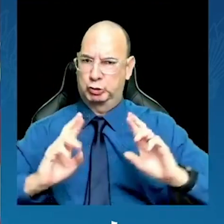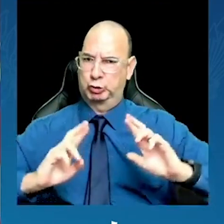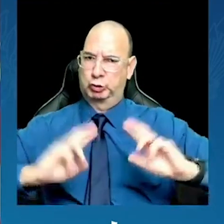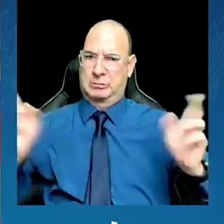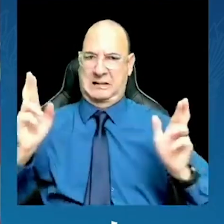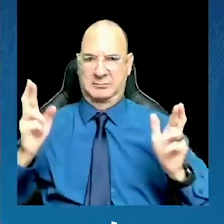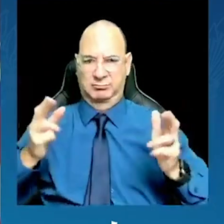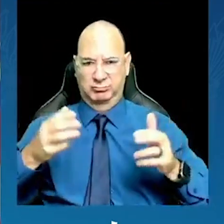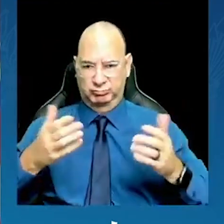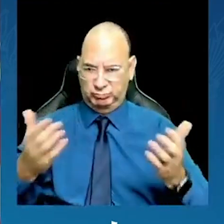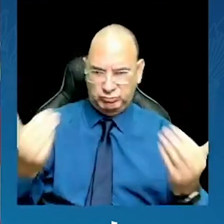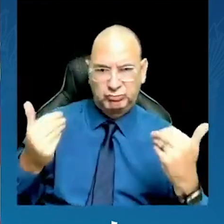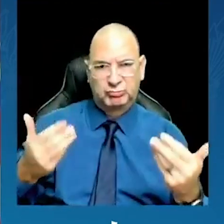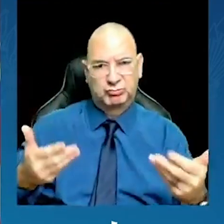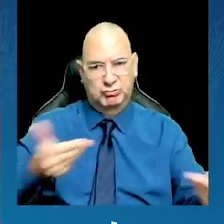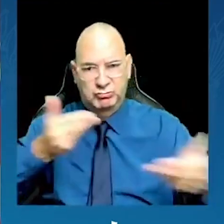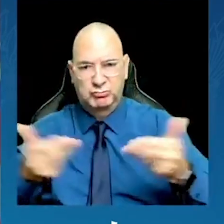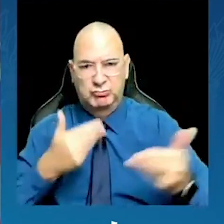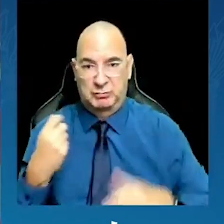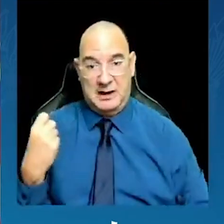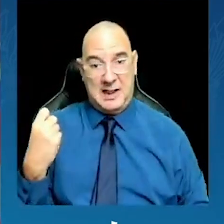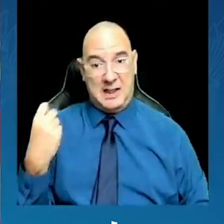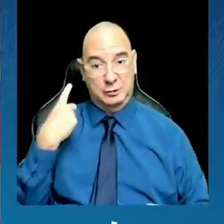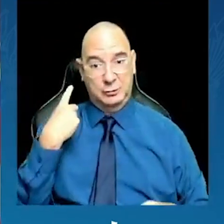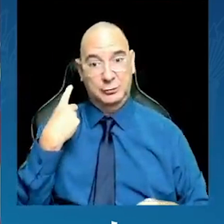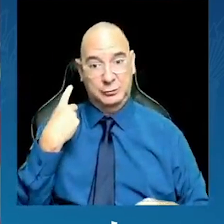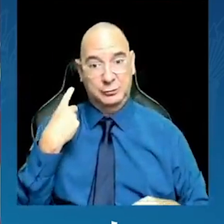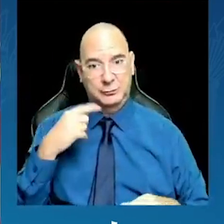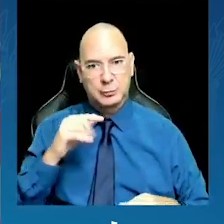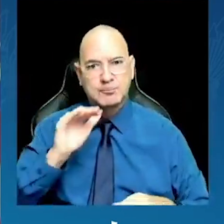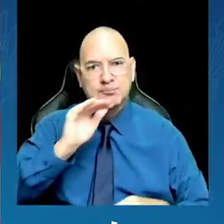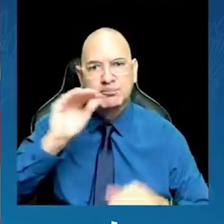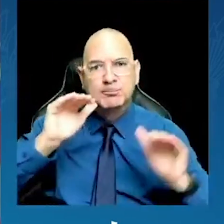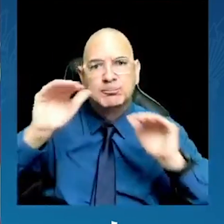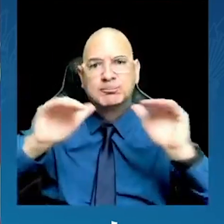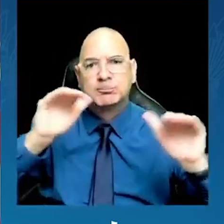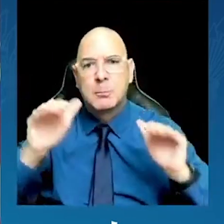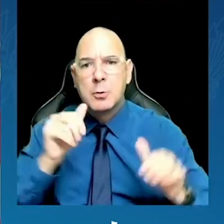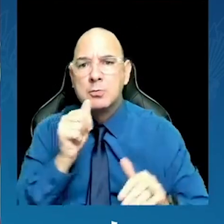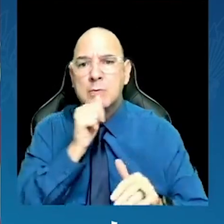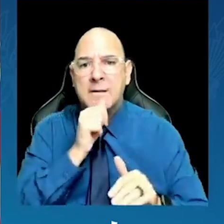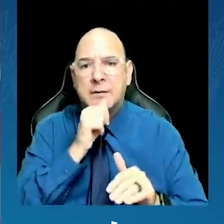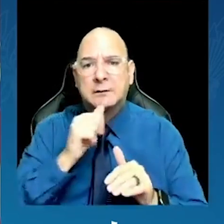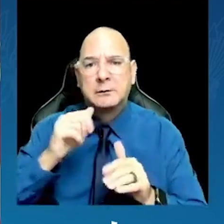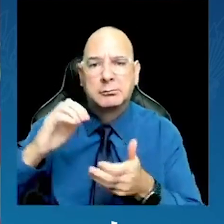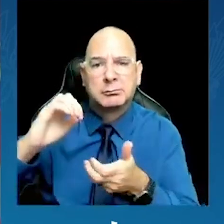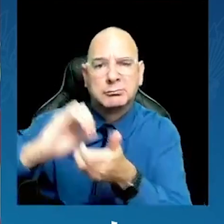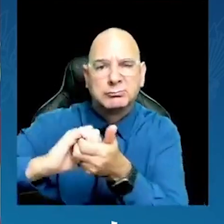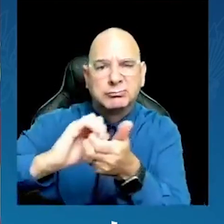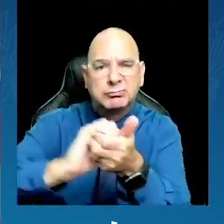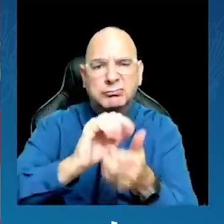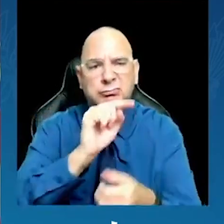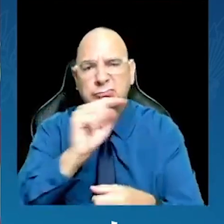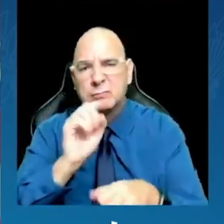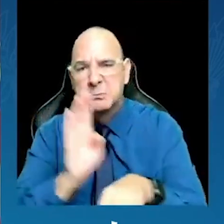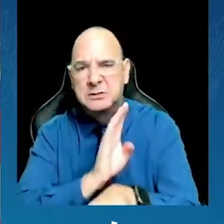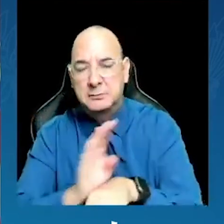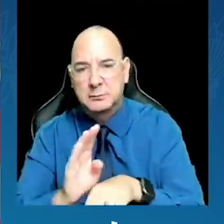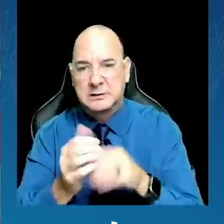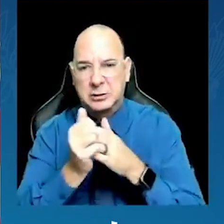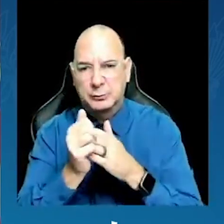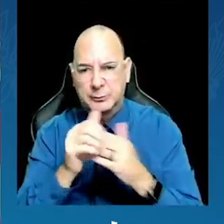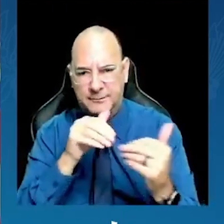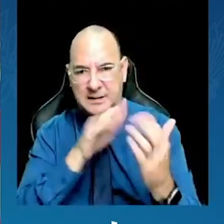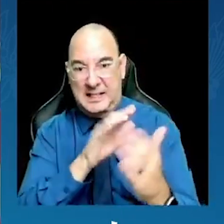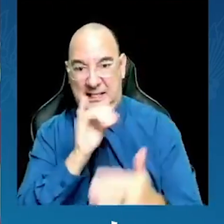Last year, I called on private sector leaders to help our nation address then this workforce need.